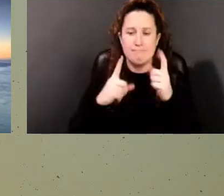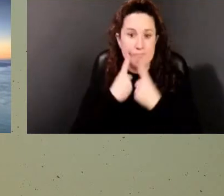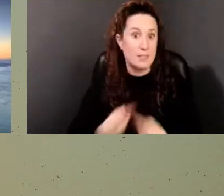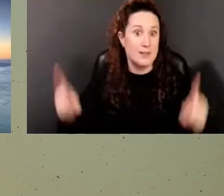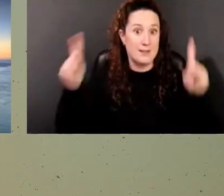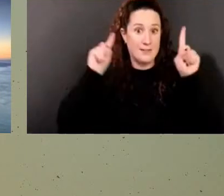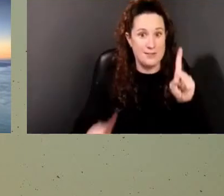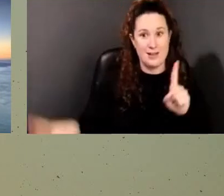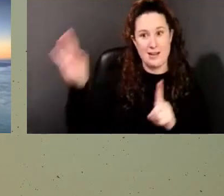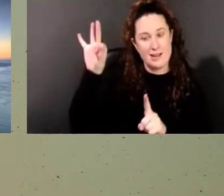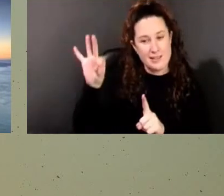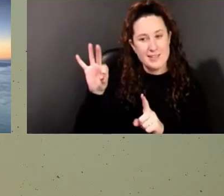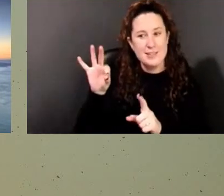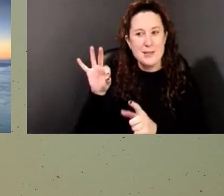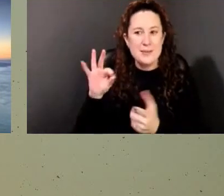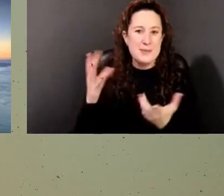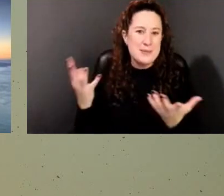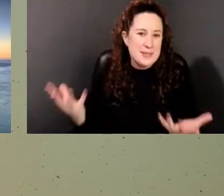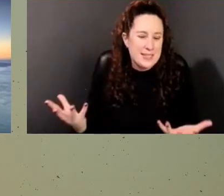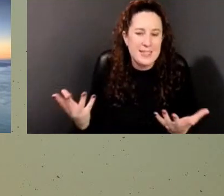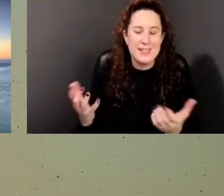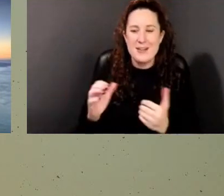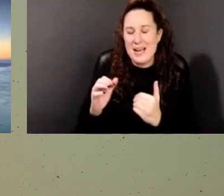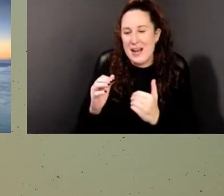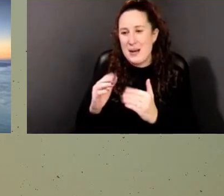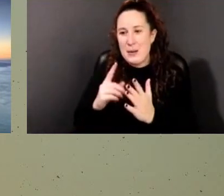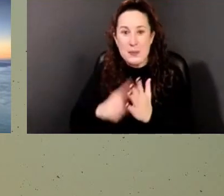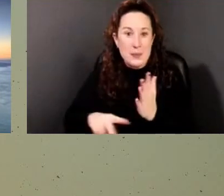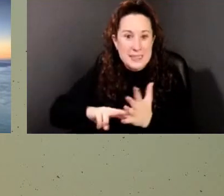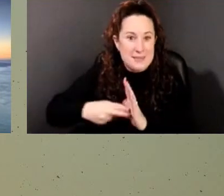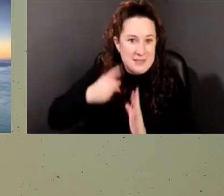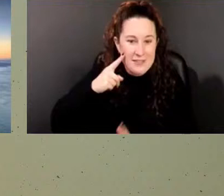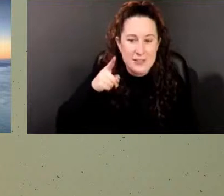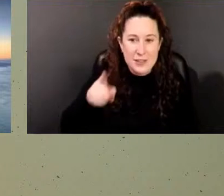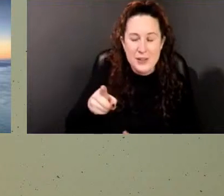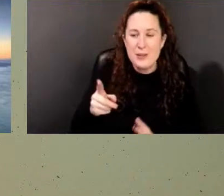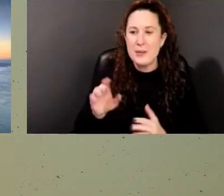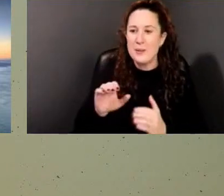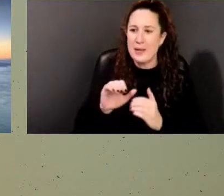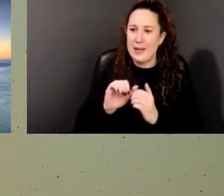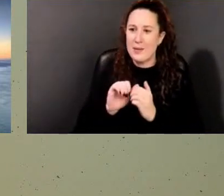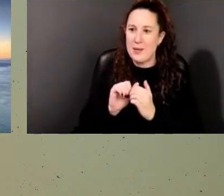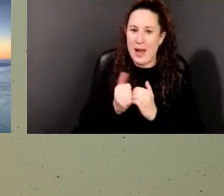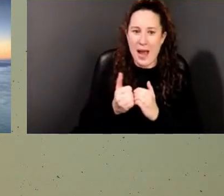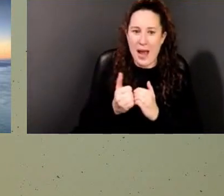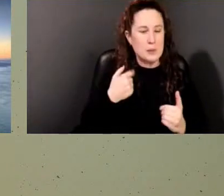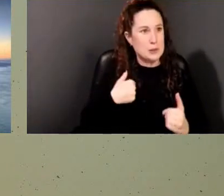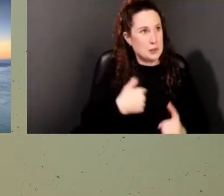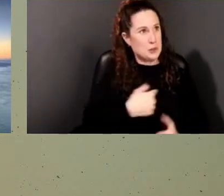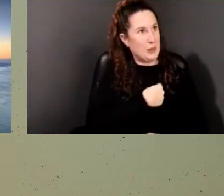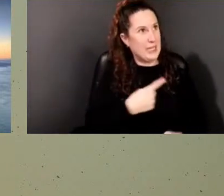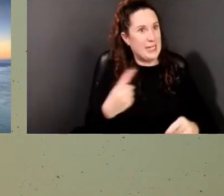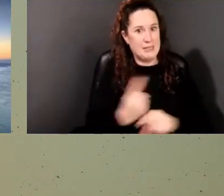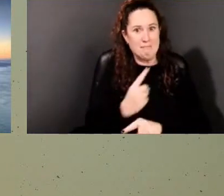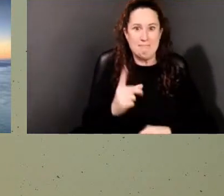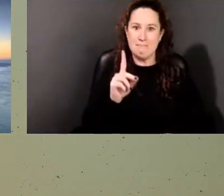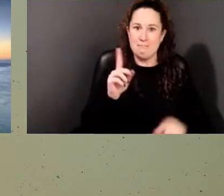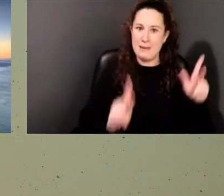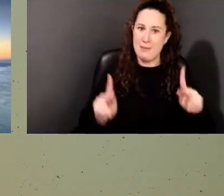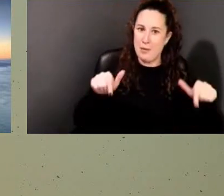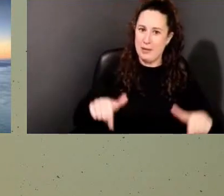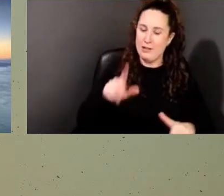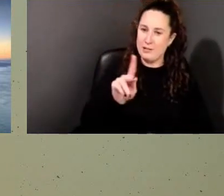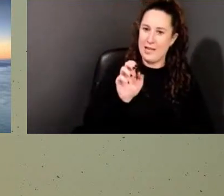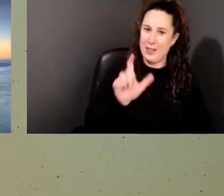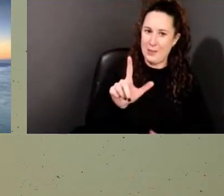think about it as Delawareans as a place to come visit and understand our fuller history, a hard part of our